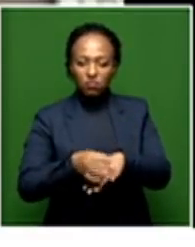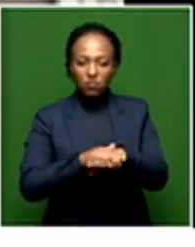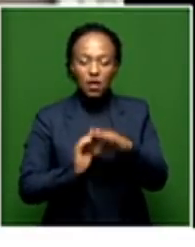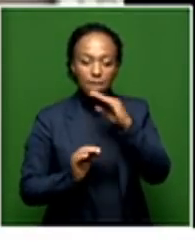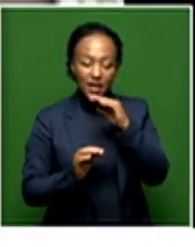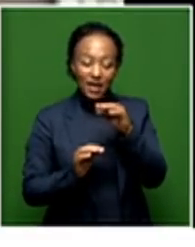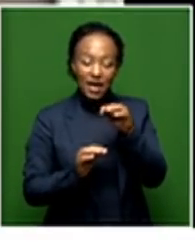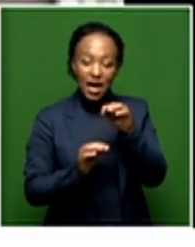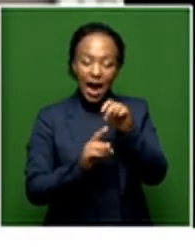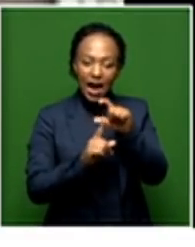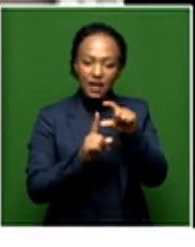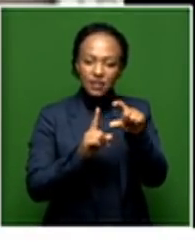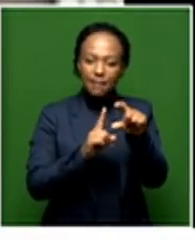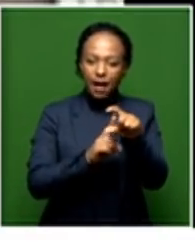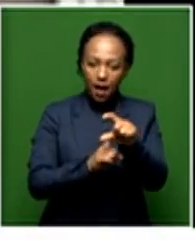marriage would be